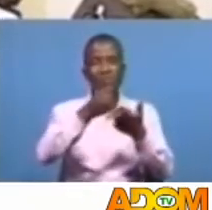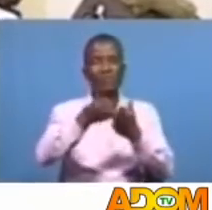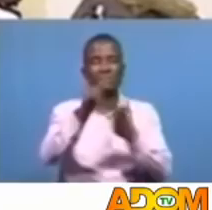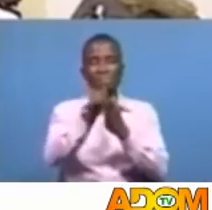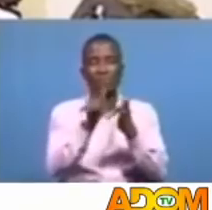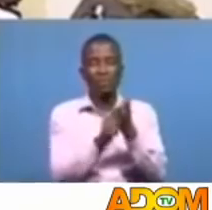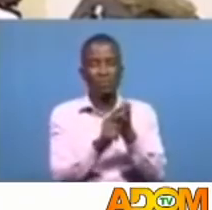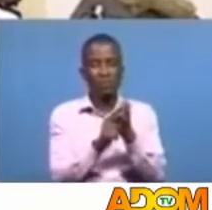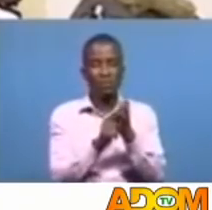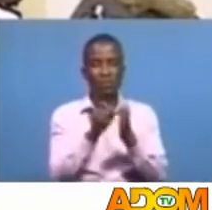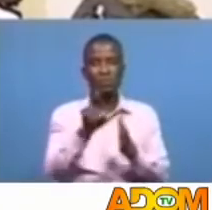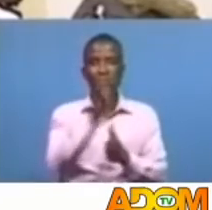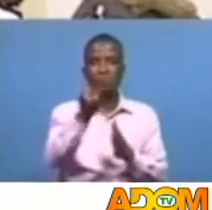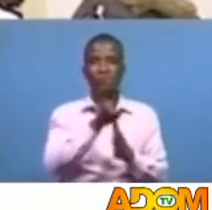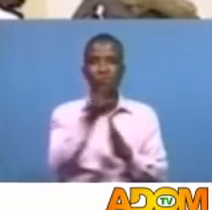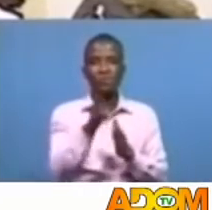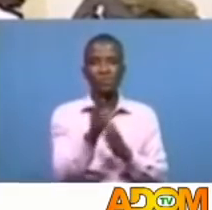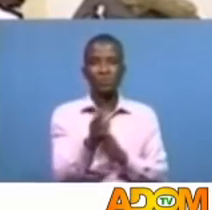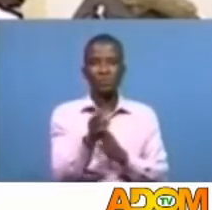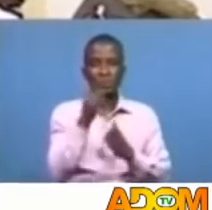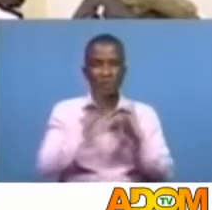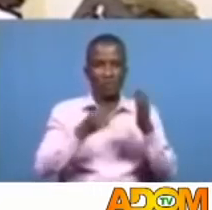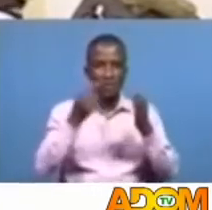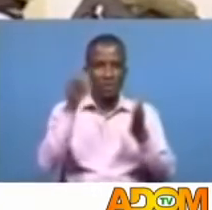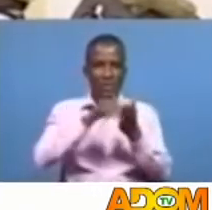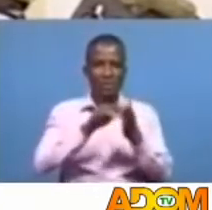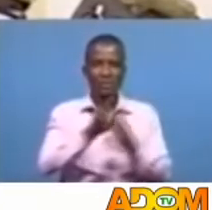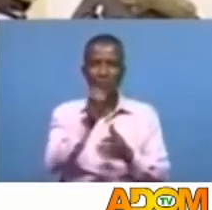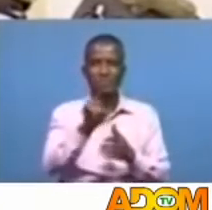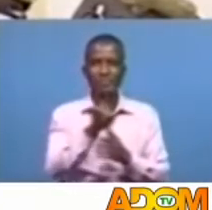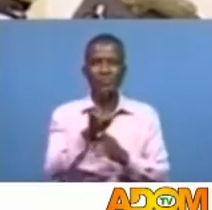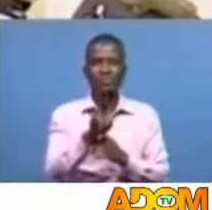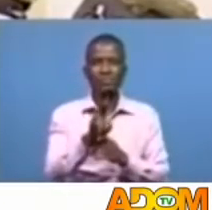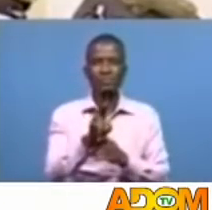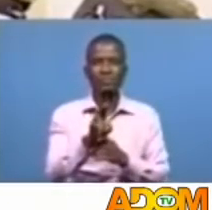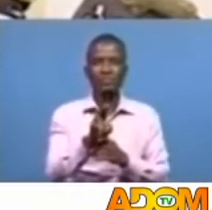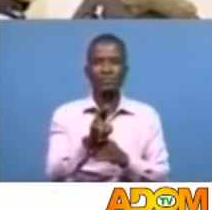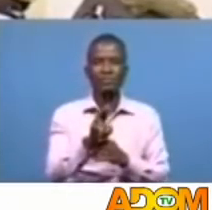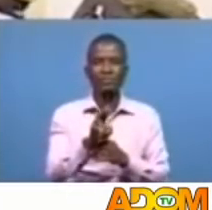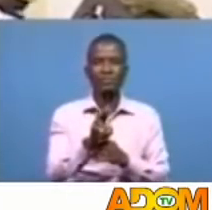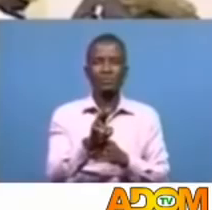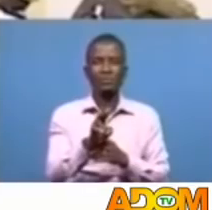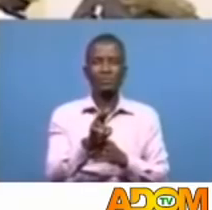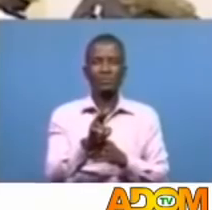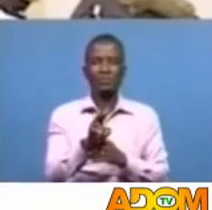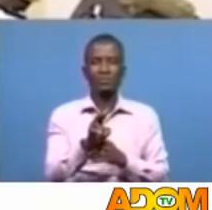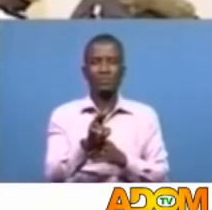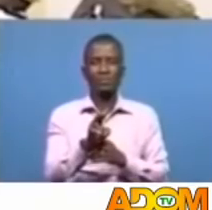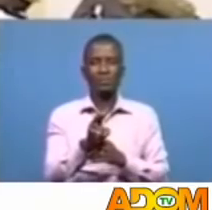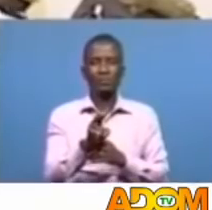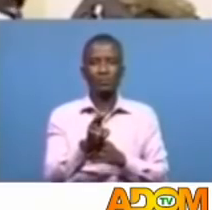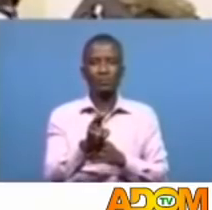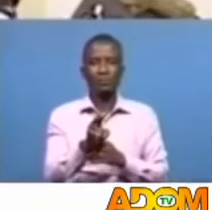was dealt with. That's the point I seek to make by referring to this submission.